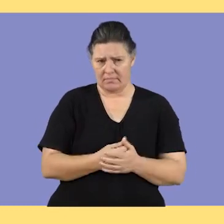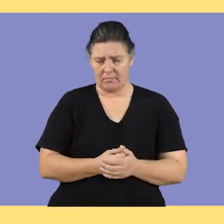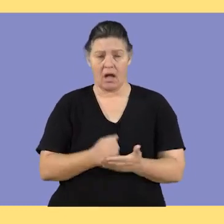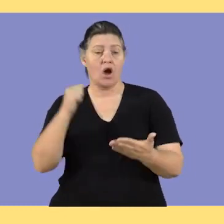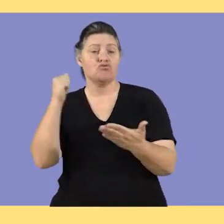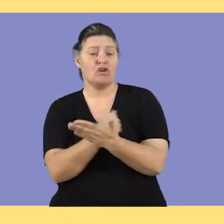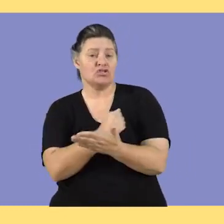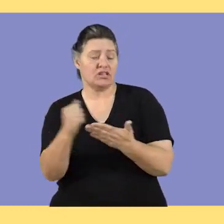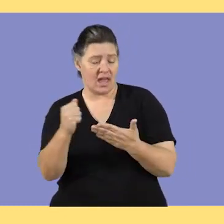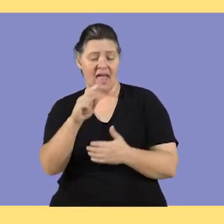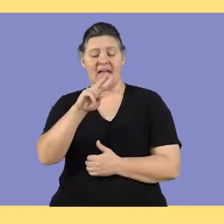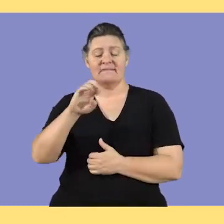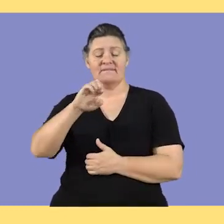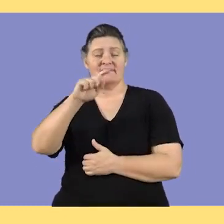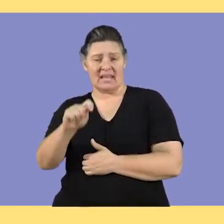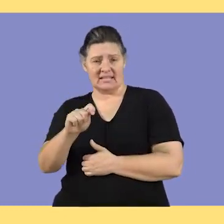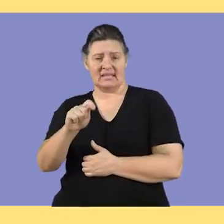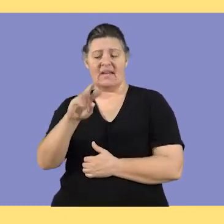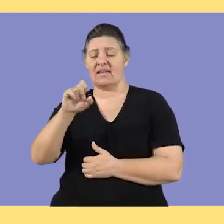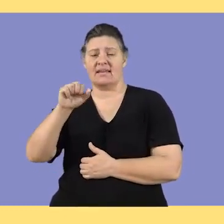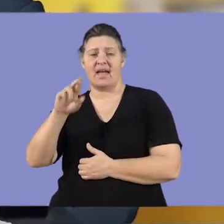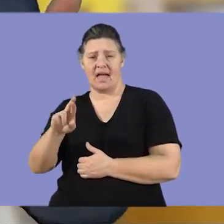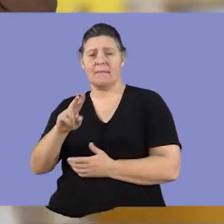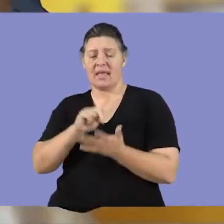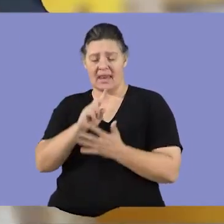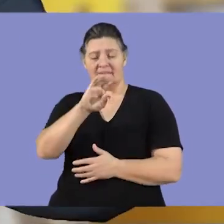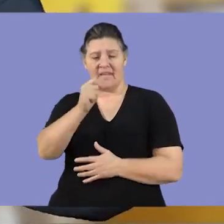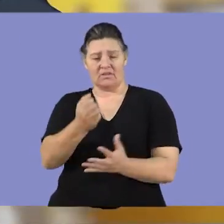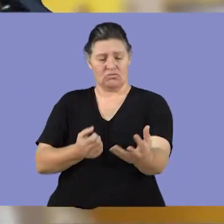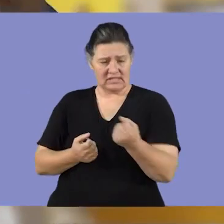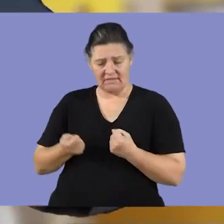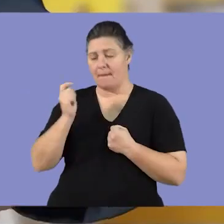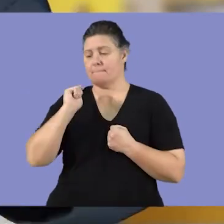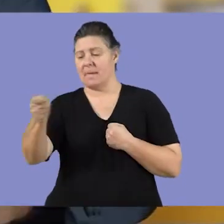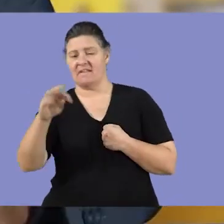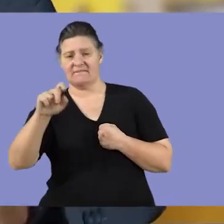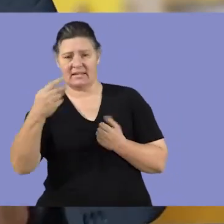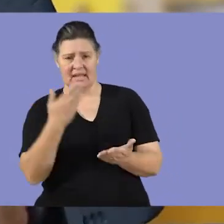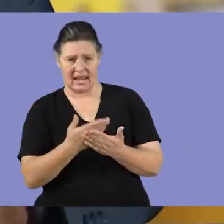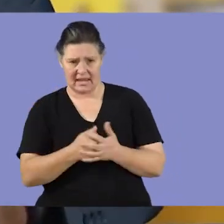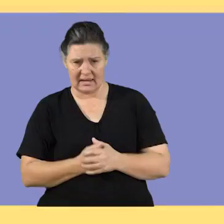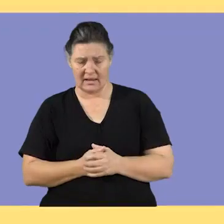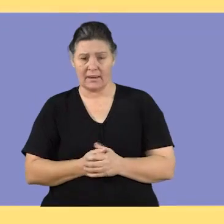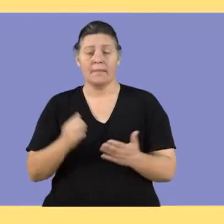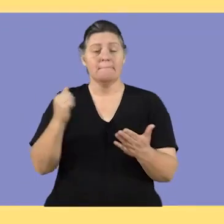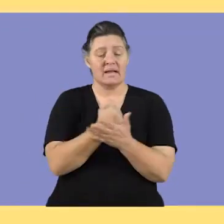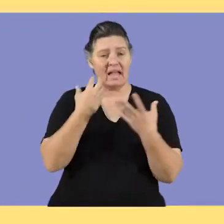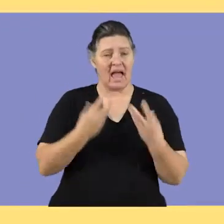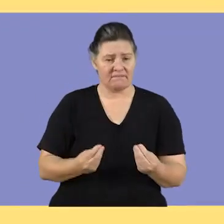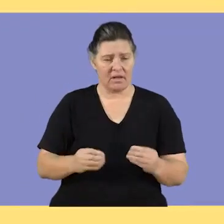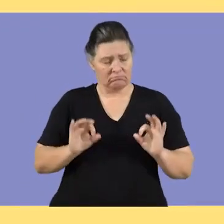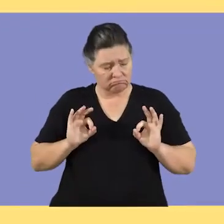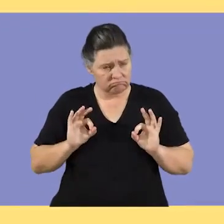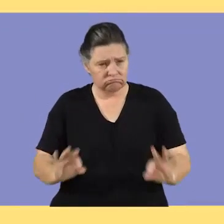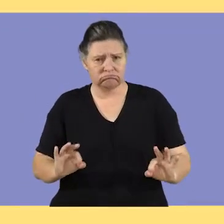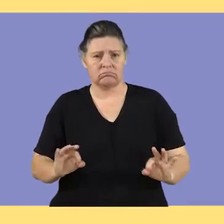must be a registered VAT vendor. That means it can collect VAT as well as pay VAT. And it has to have